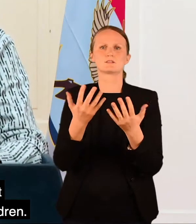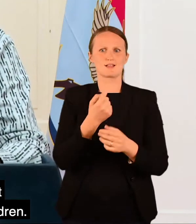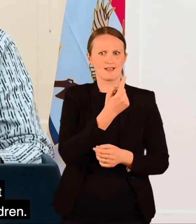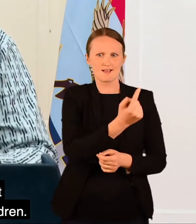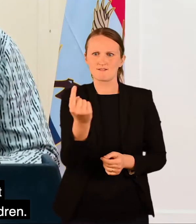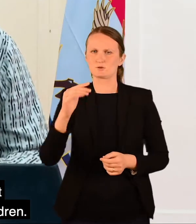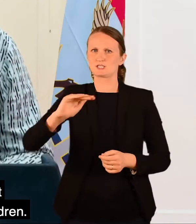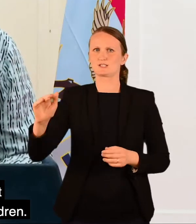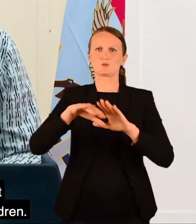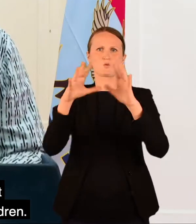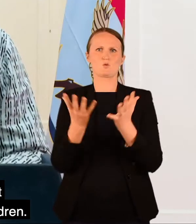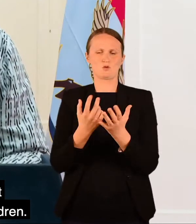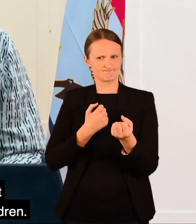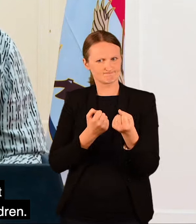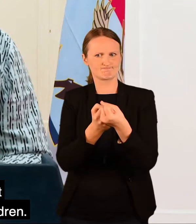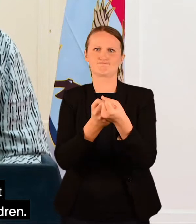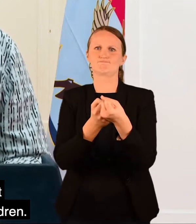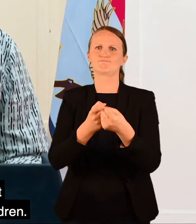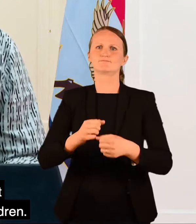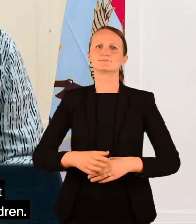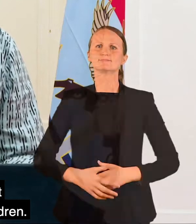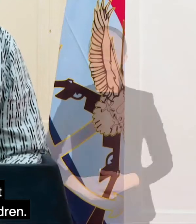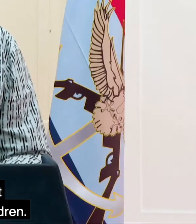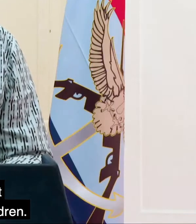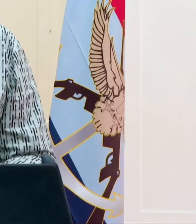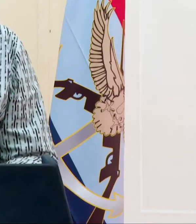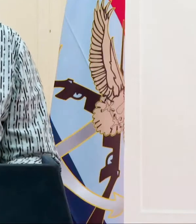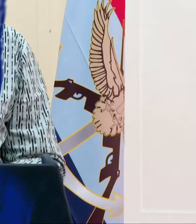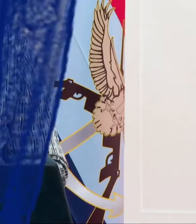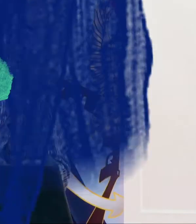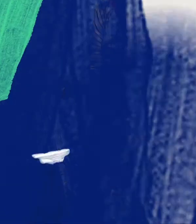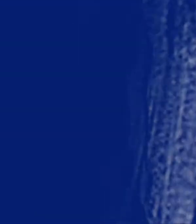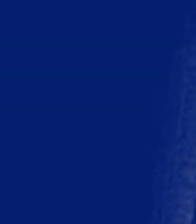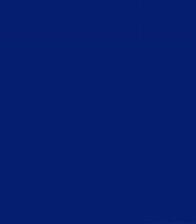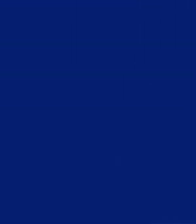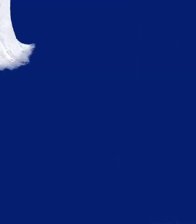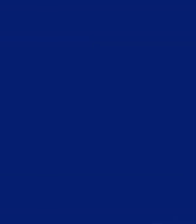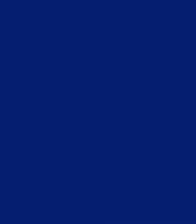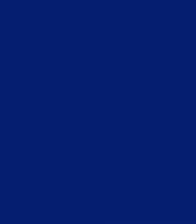investment in our greatest resource, our children.